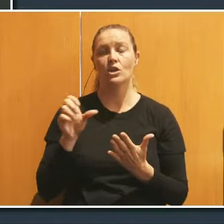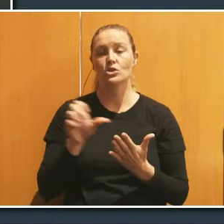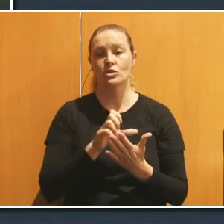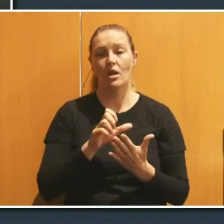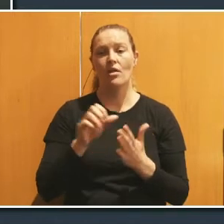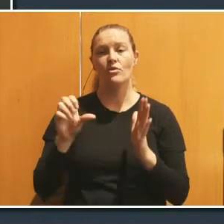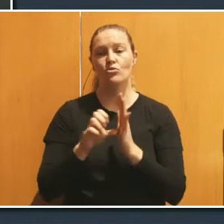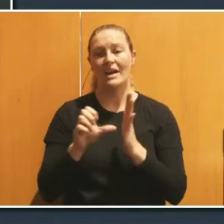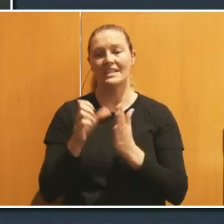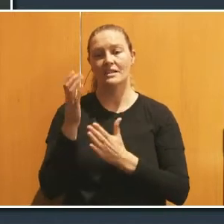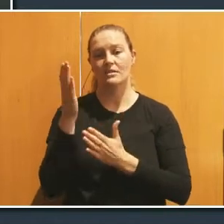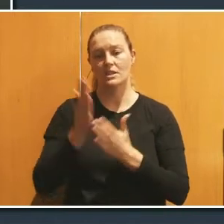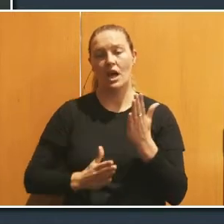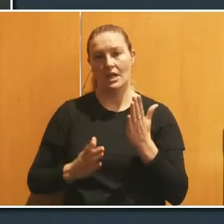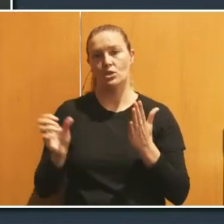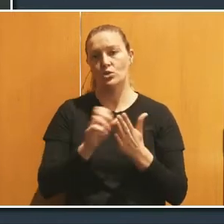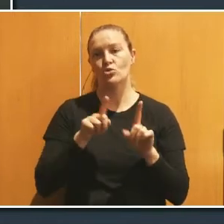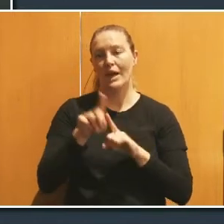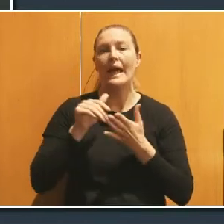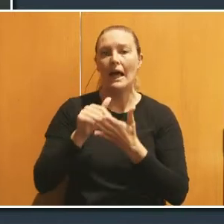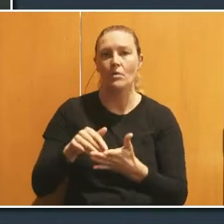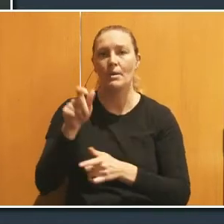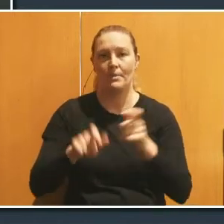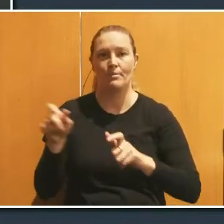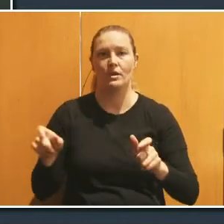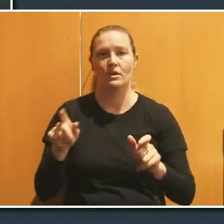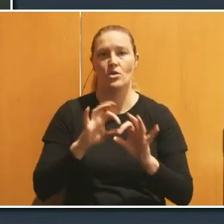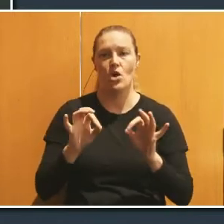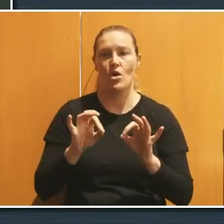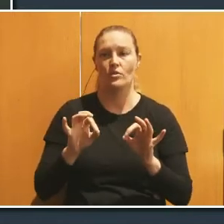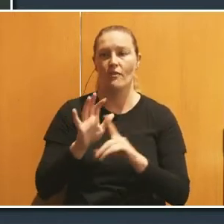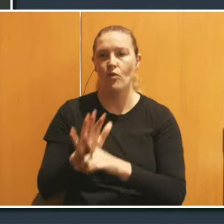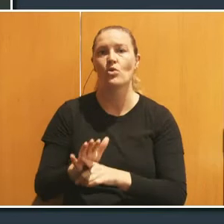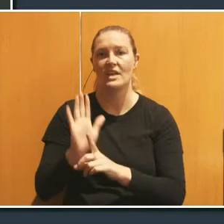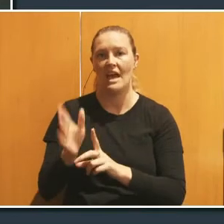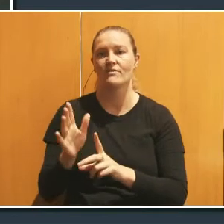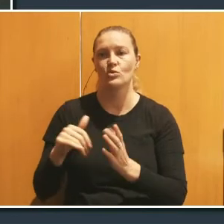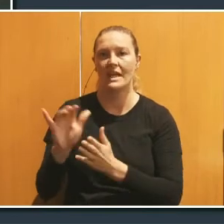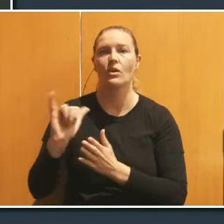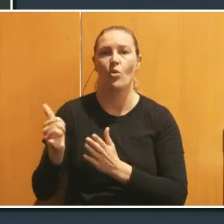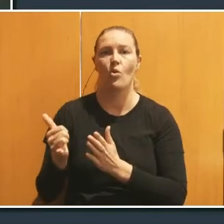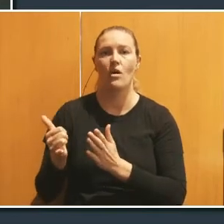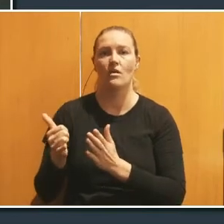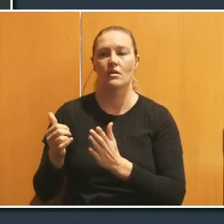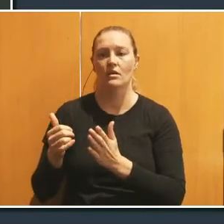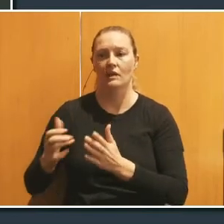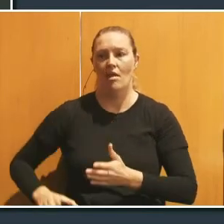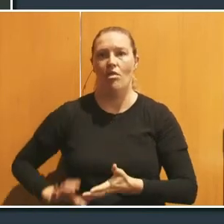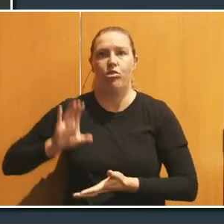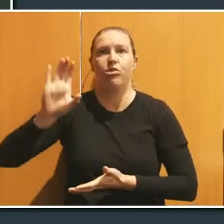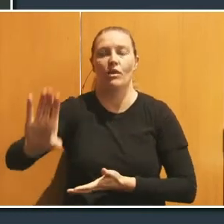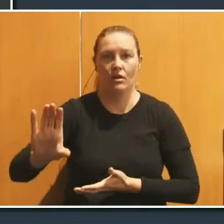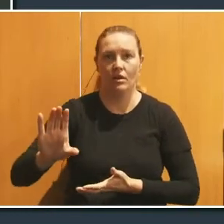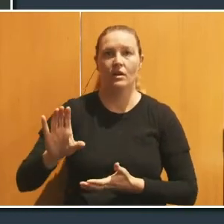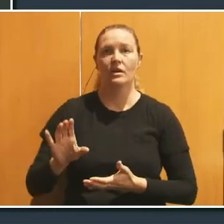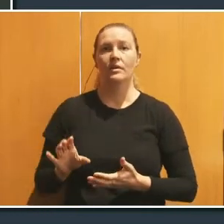from the rate side of things to say, okay, if rates are going to go up, well, we will encourage you by saying if you get on and do the development